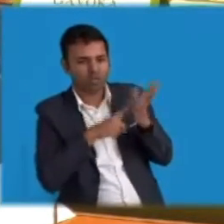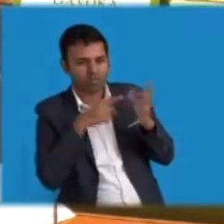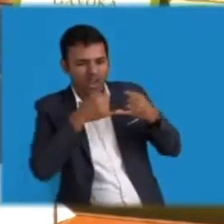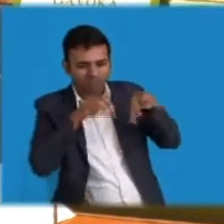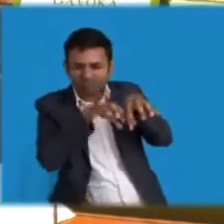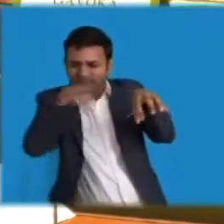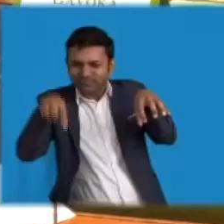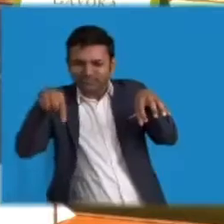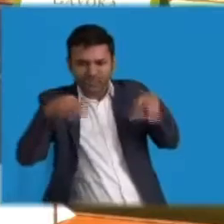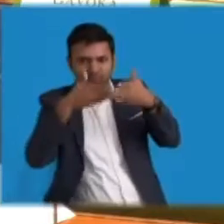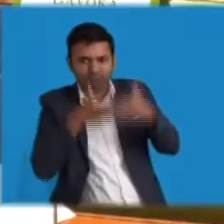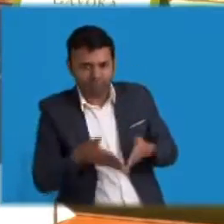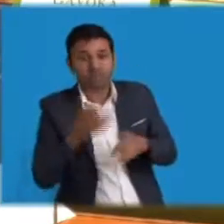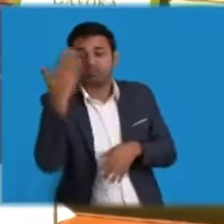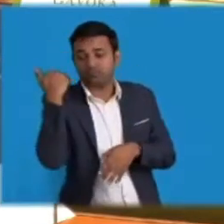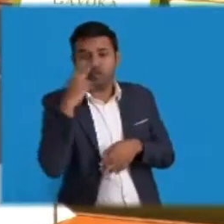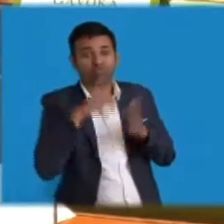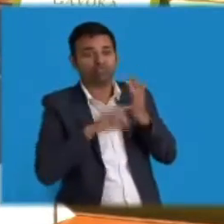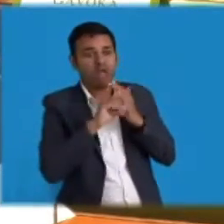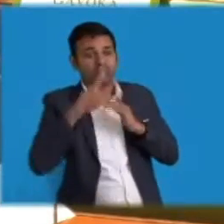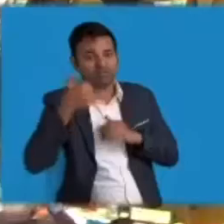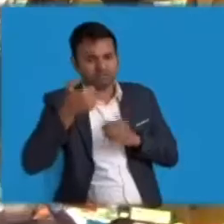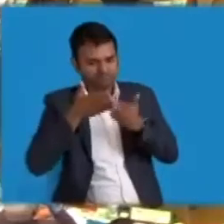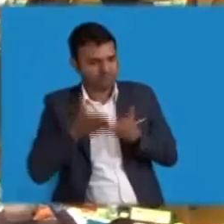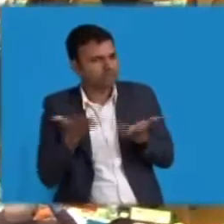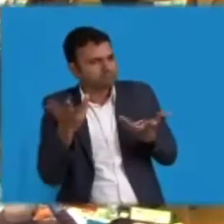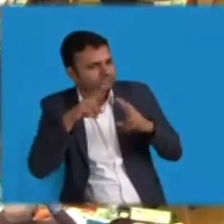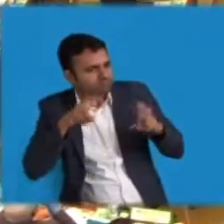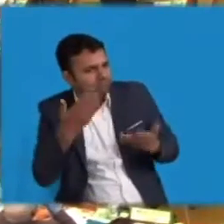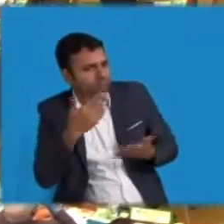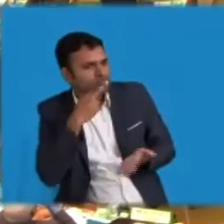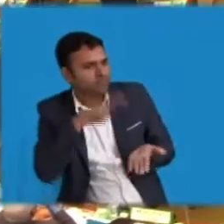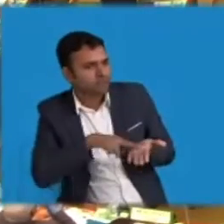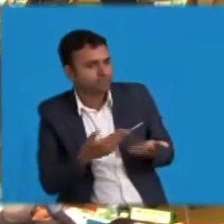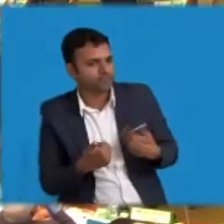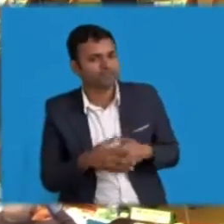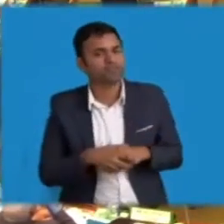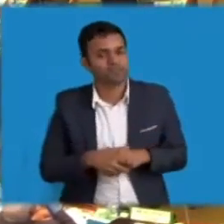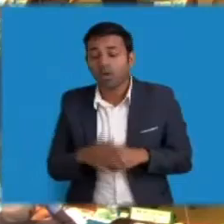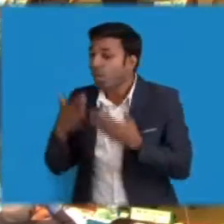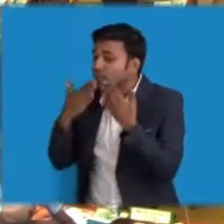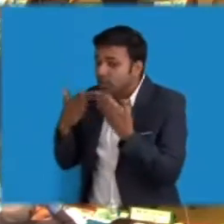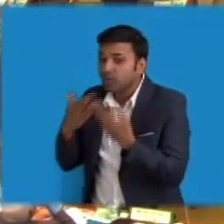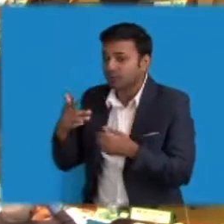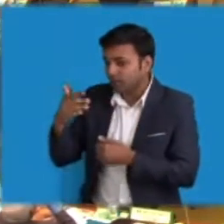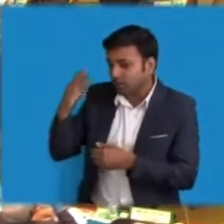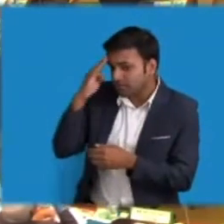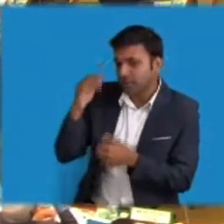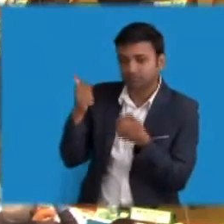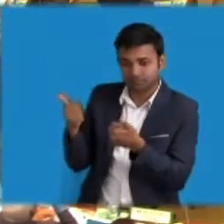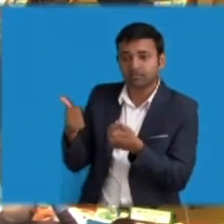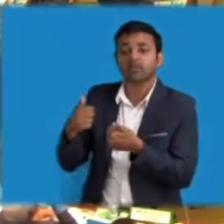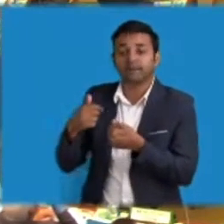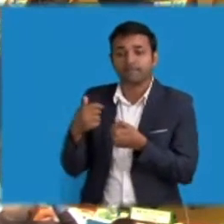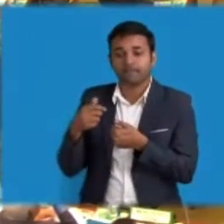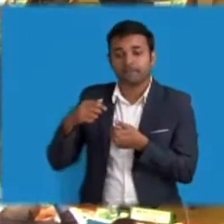I give the floor to the Honourable Minister for Defence and National Security. Madam Speaker, I thank the Honourable Leonard Member for